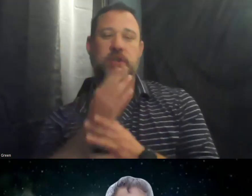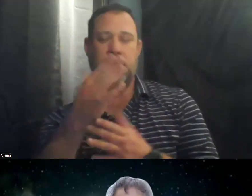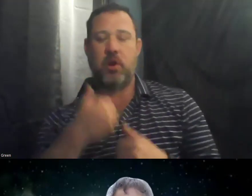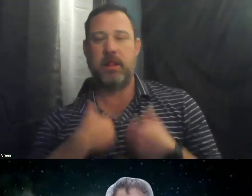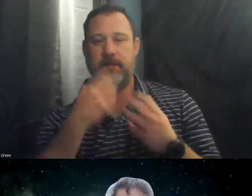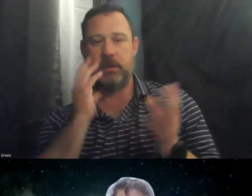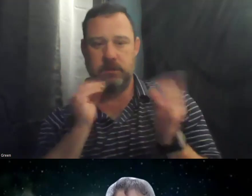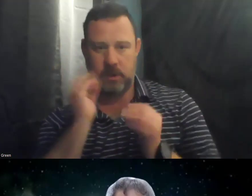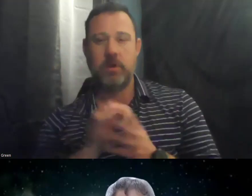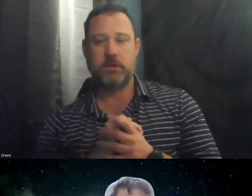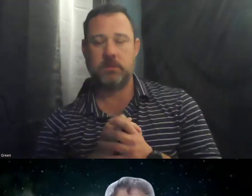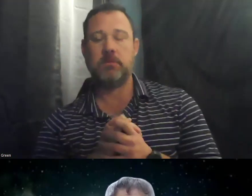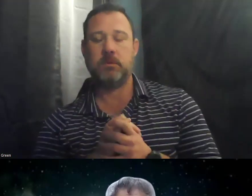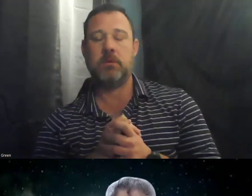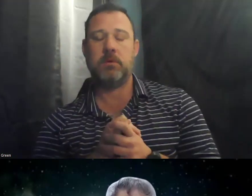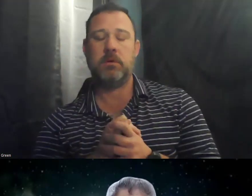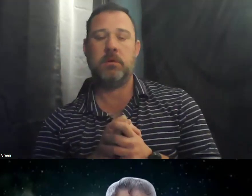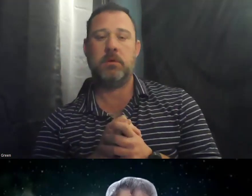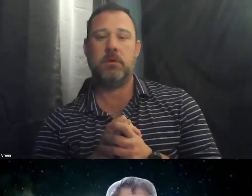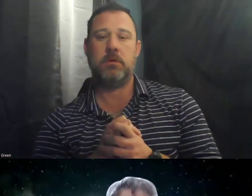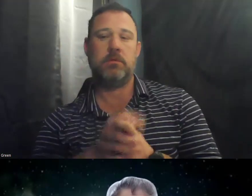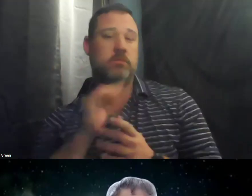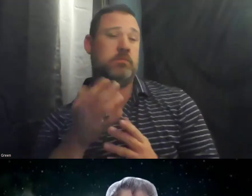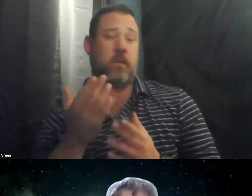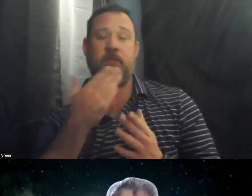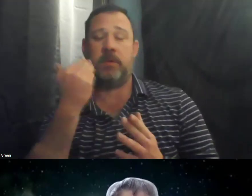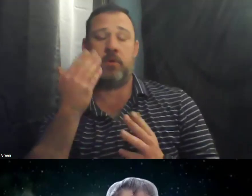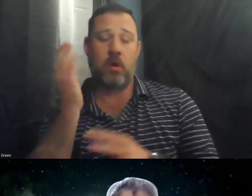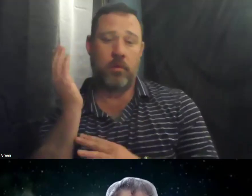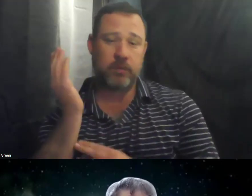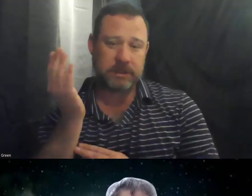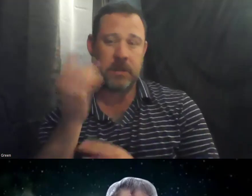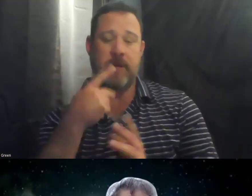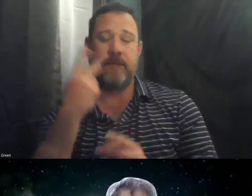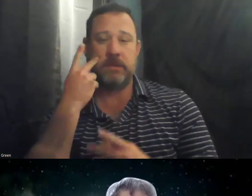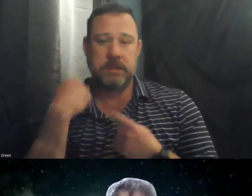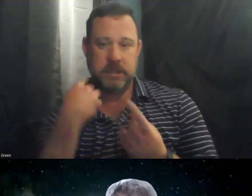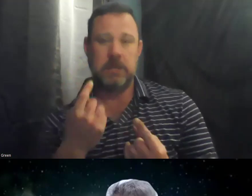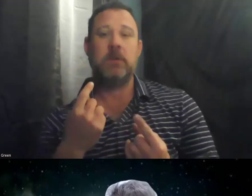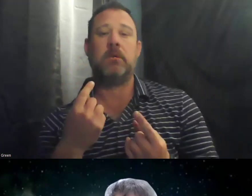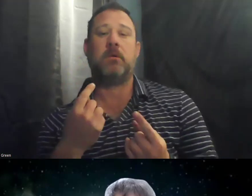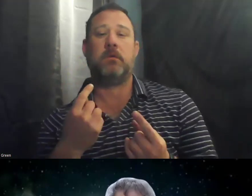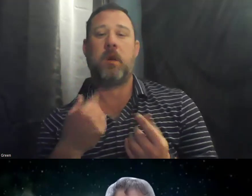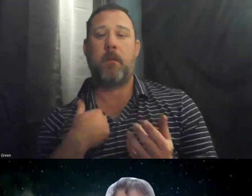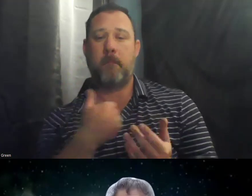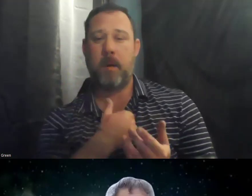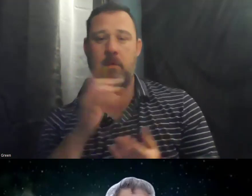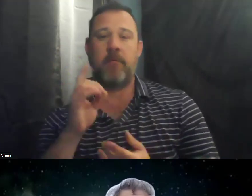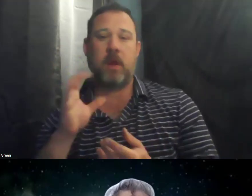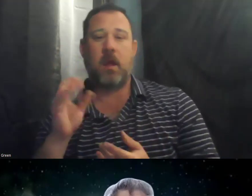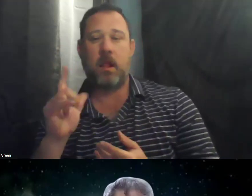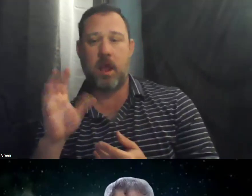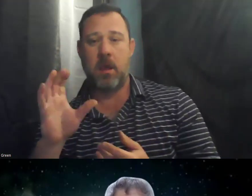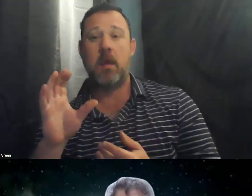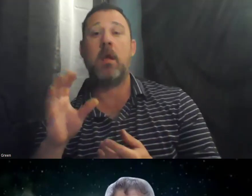Debbie noted. This is one of the best presentations I've seen as a member of DACLAC.